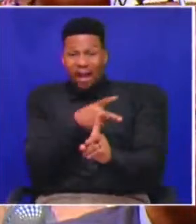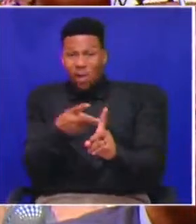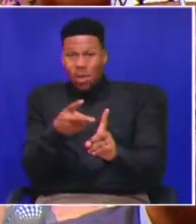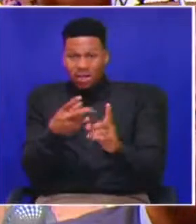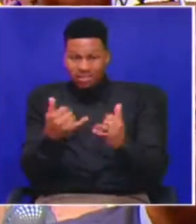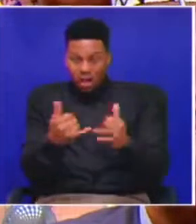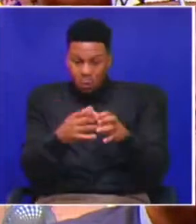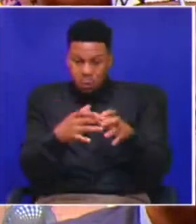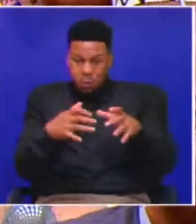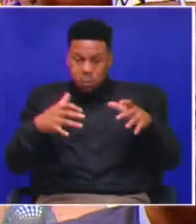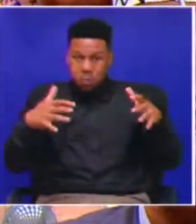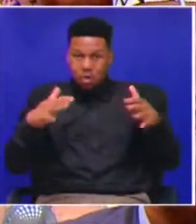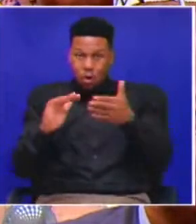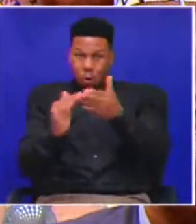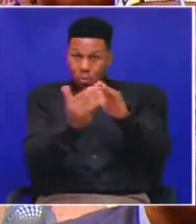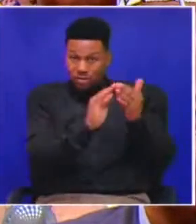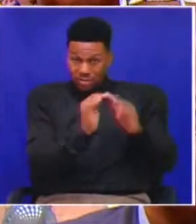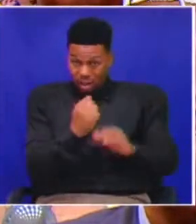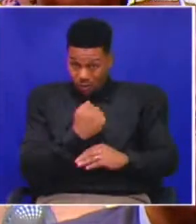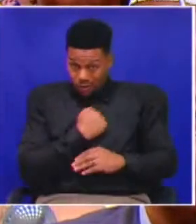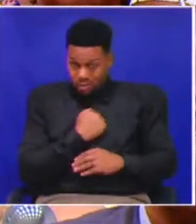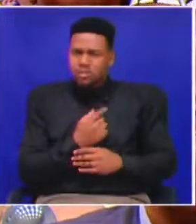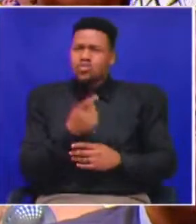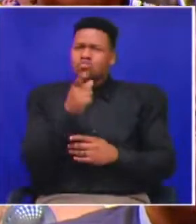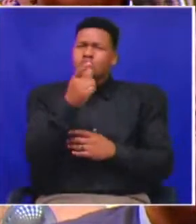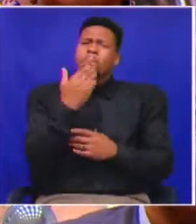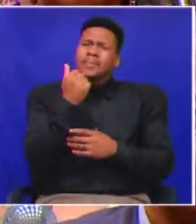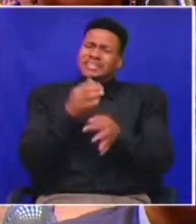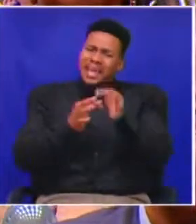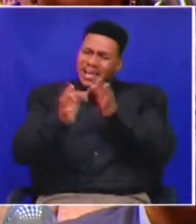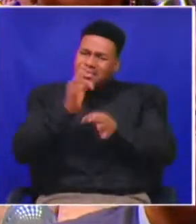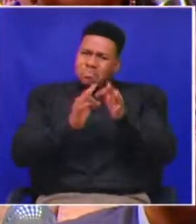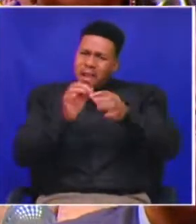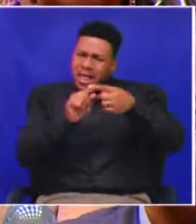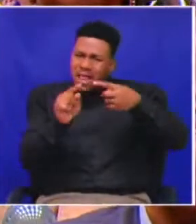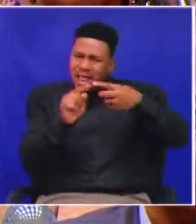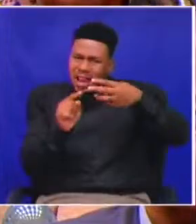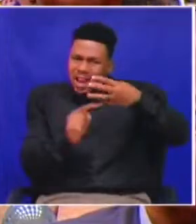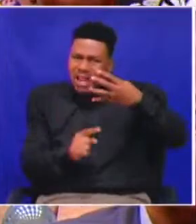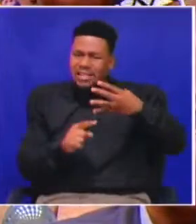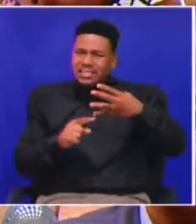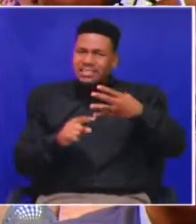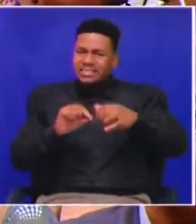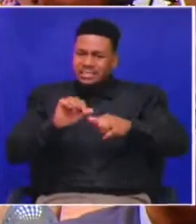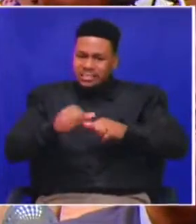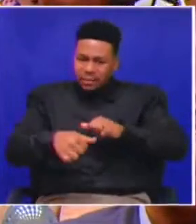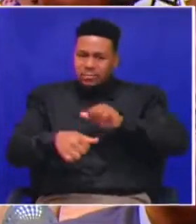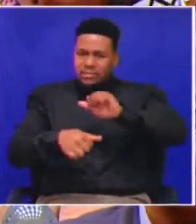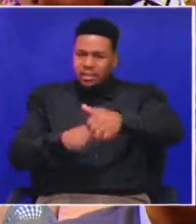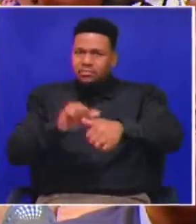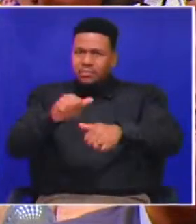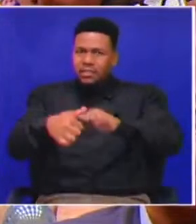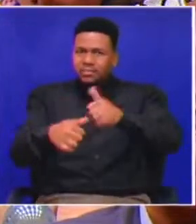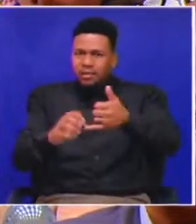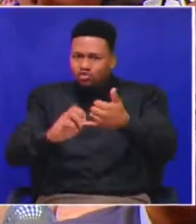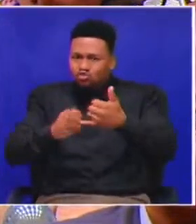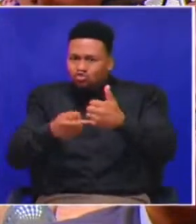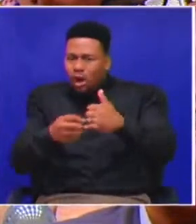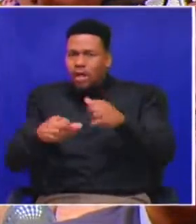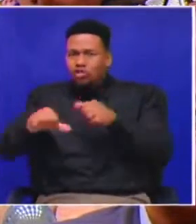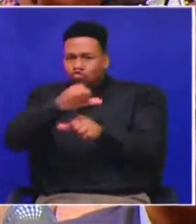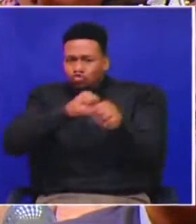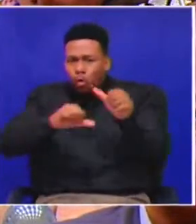outline concrete steps being taken to address the socio-economic drivers of gangsterism, such as